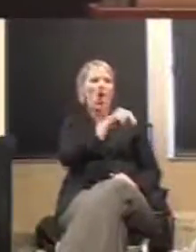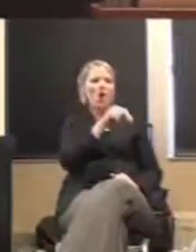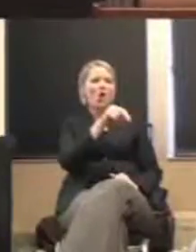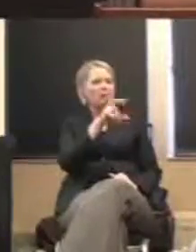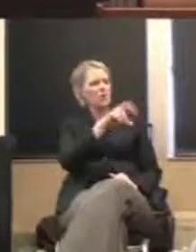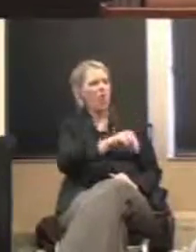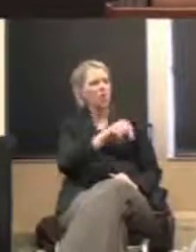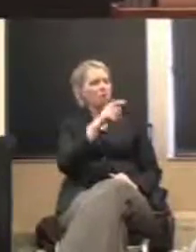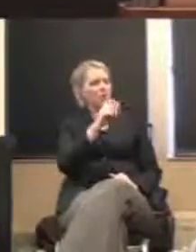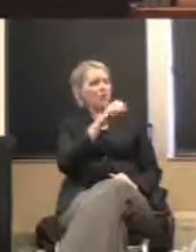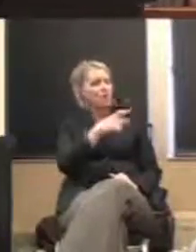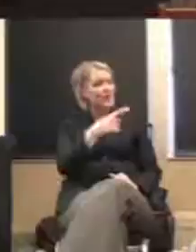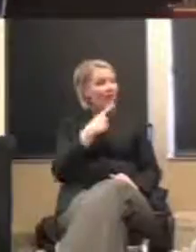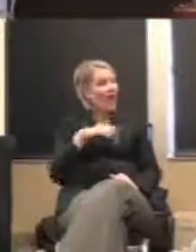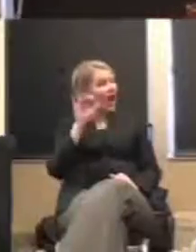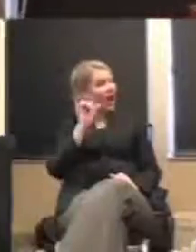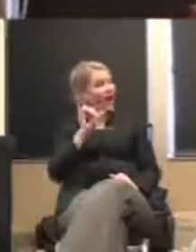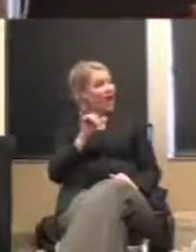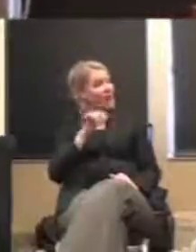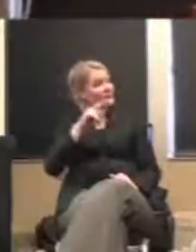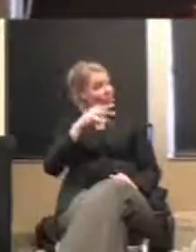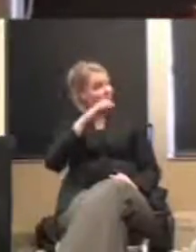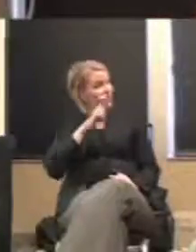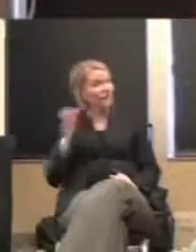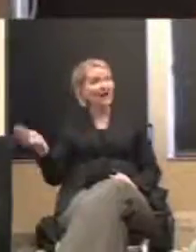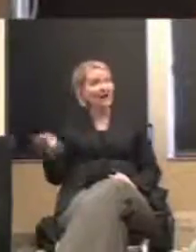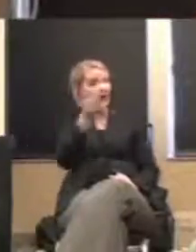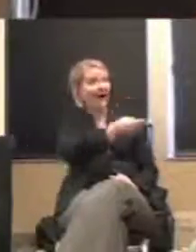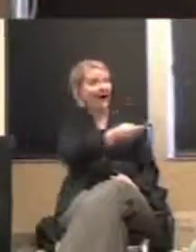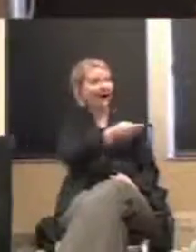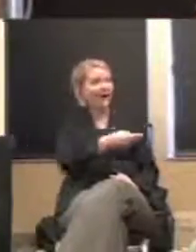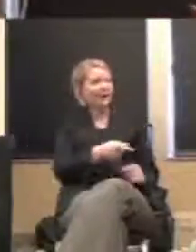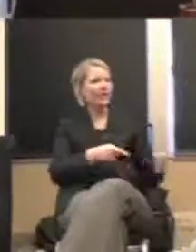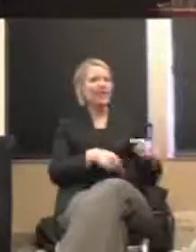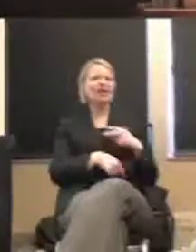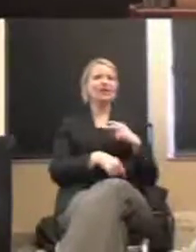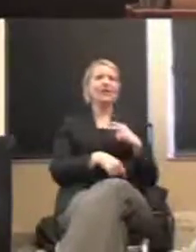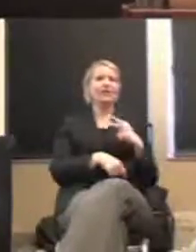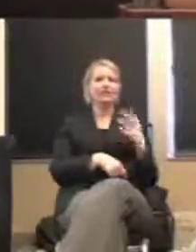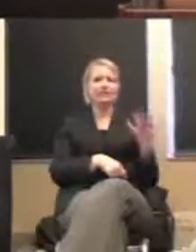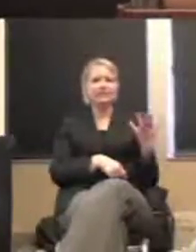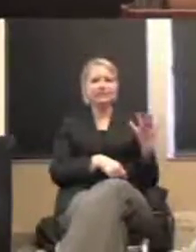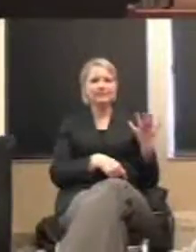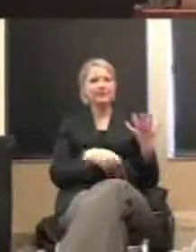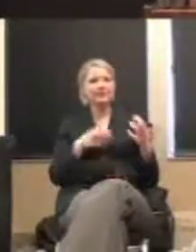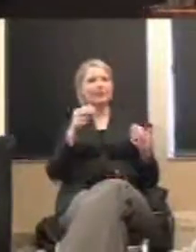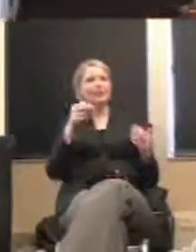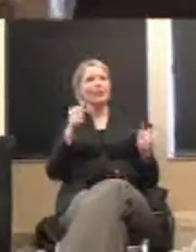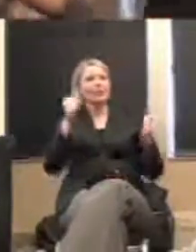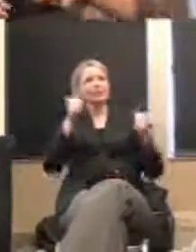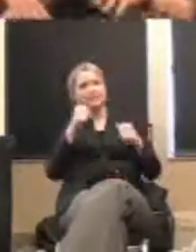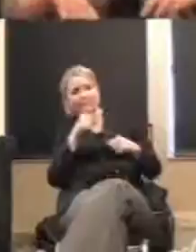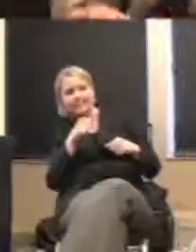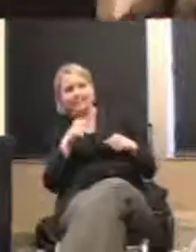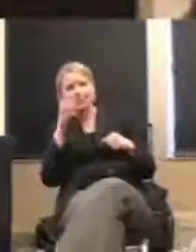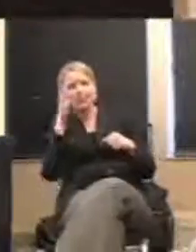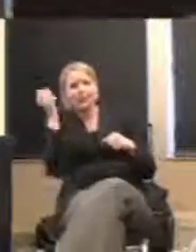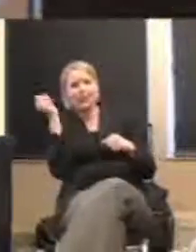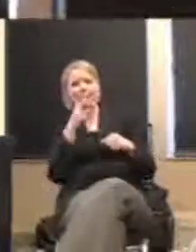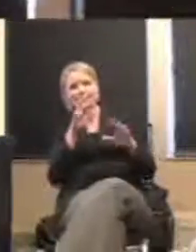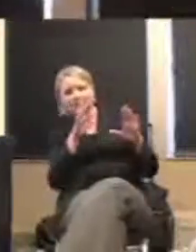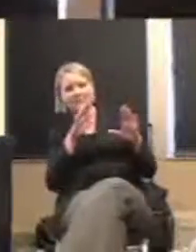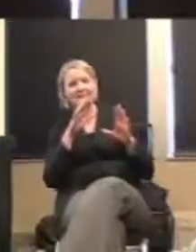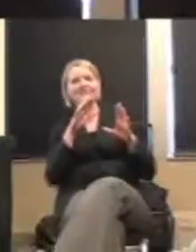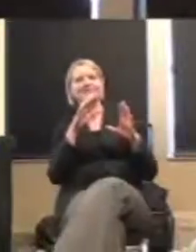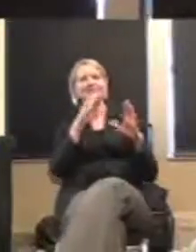go, oh, prunes! yummy! Duck. The quick duck. This It's is also important. where it's really good to